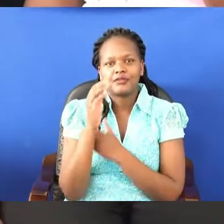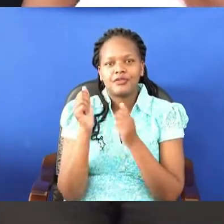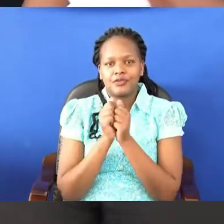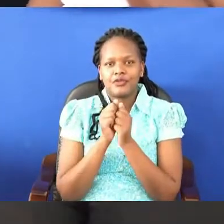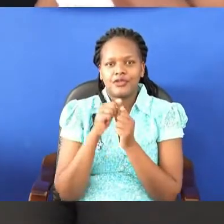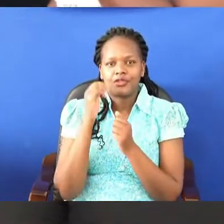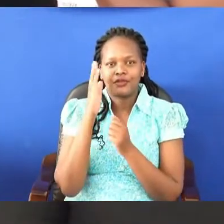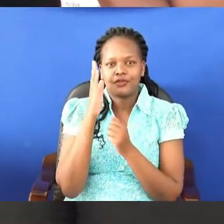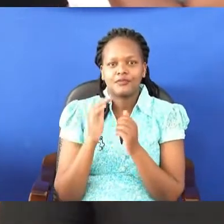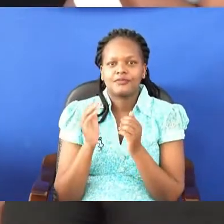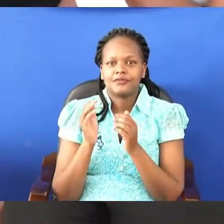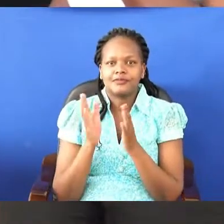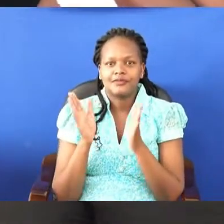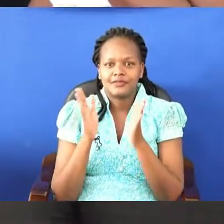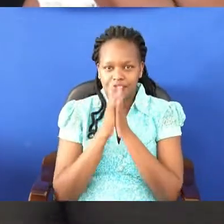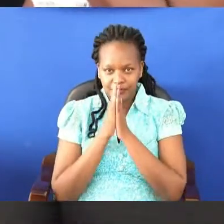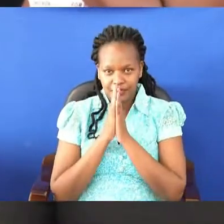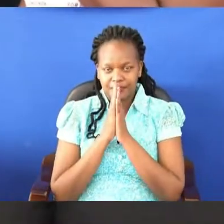prayer.